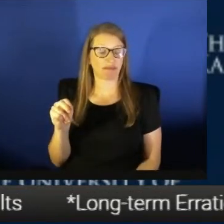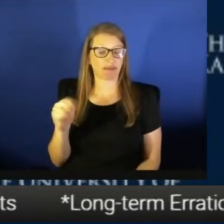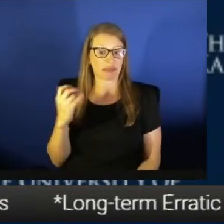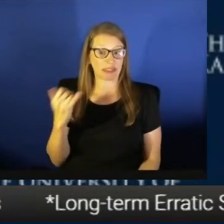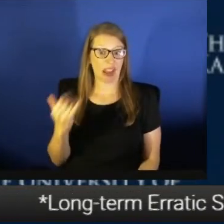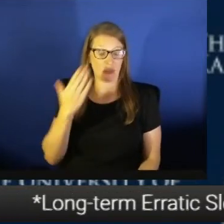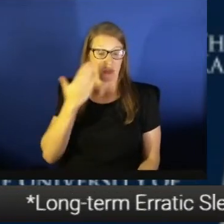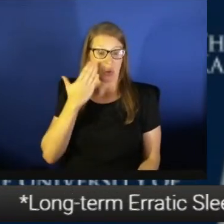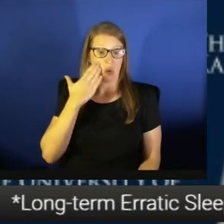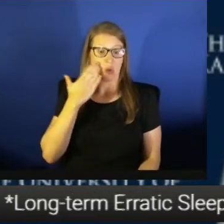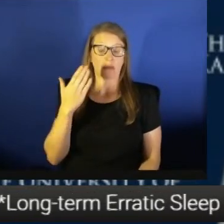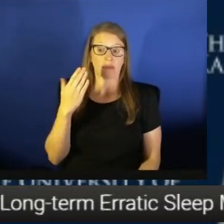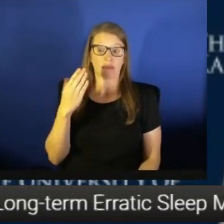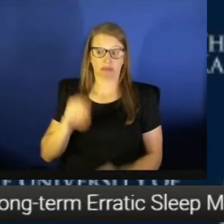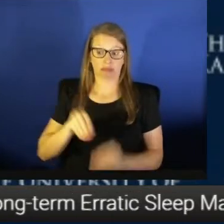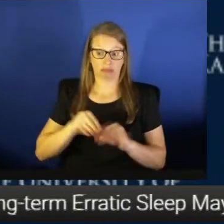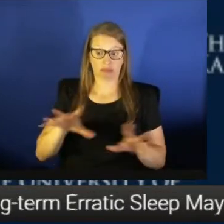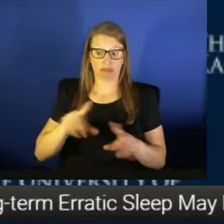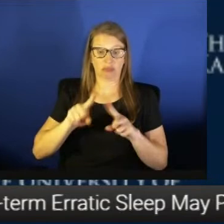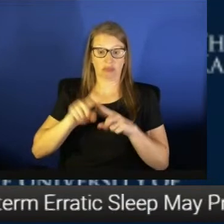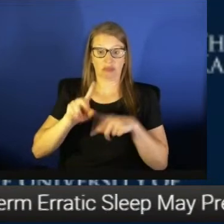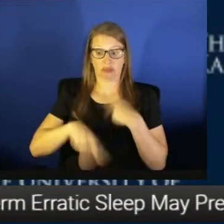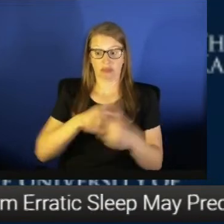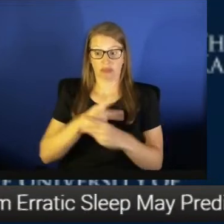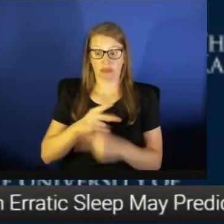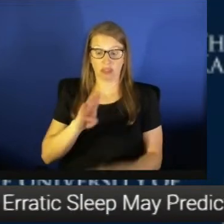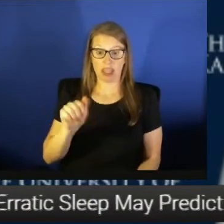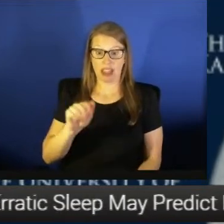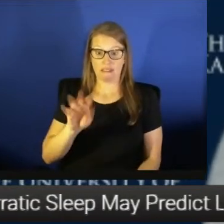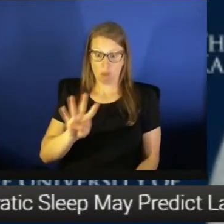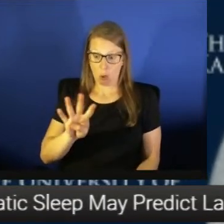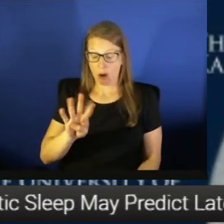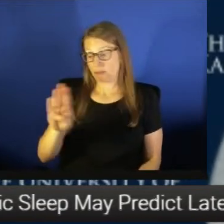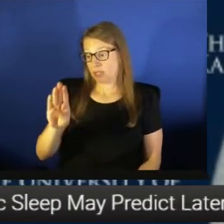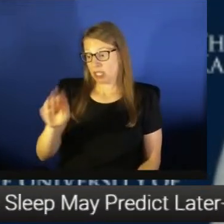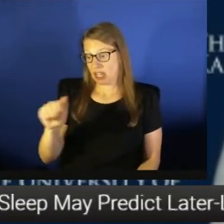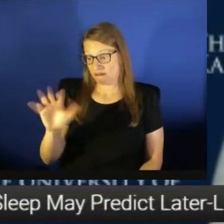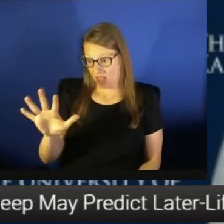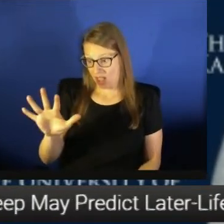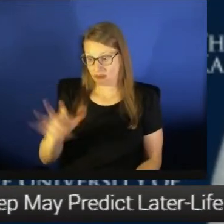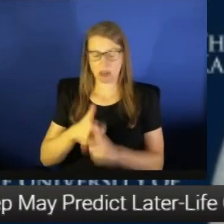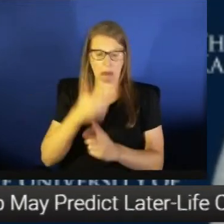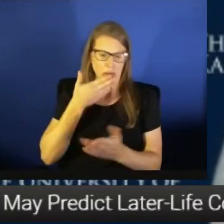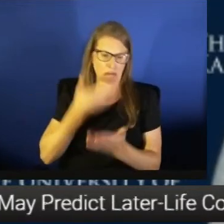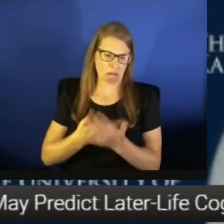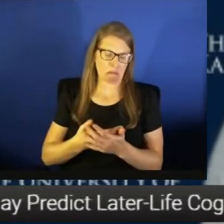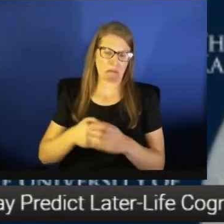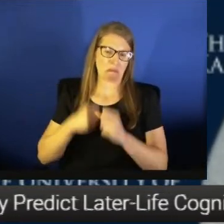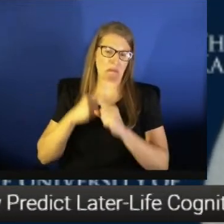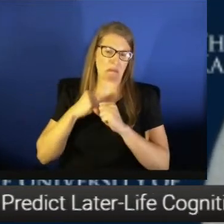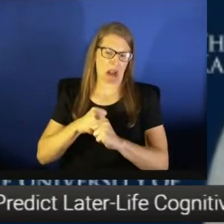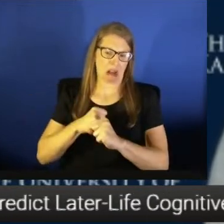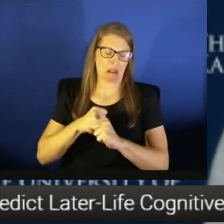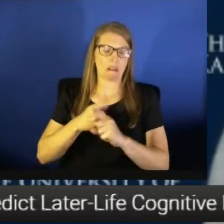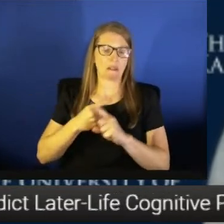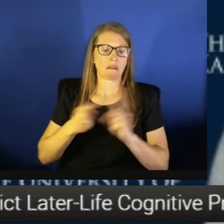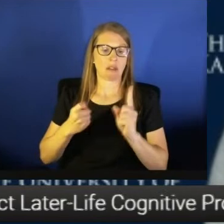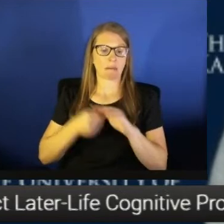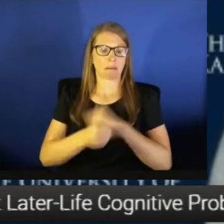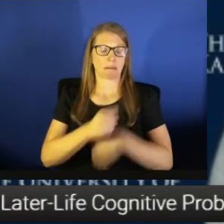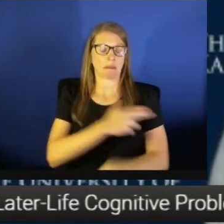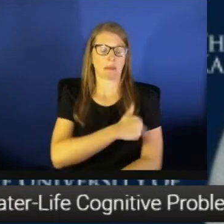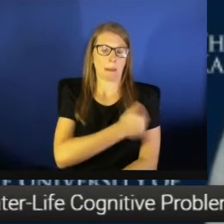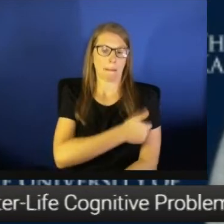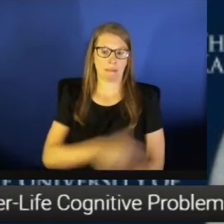know is coming through are other variants such as BA4 and BA5. You should be very well protected against hospitalization. About